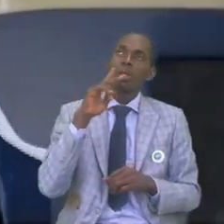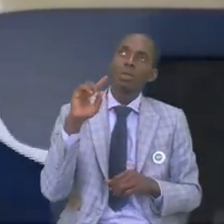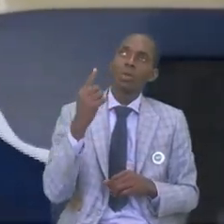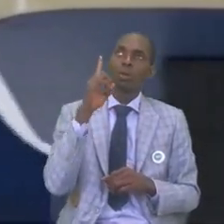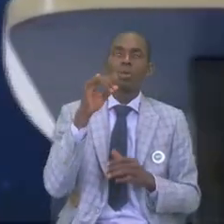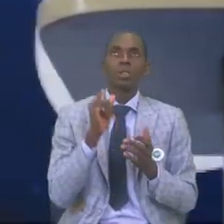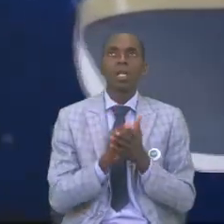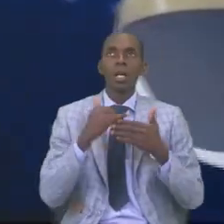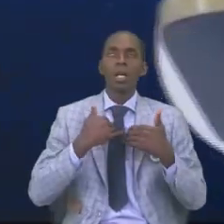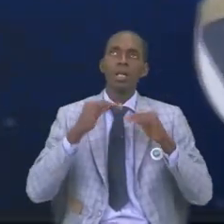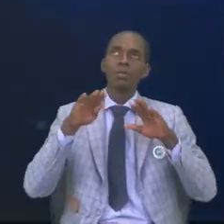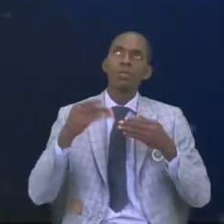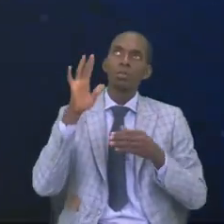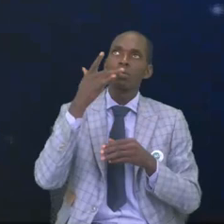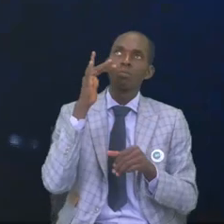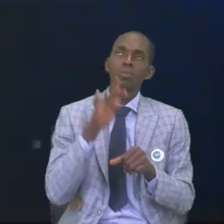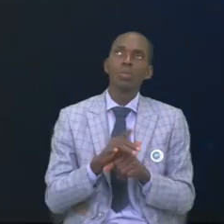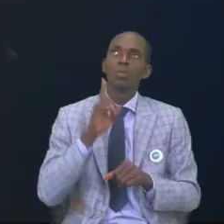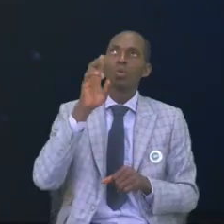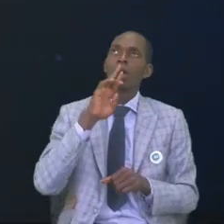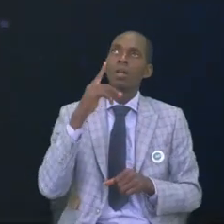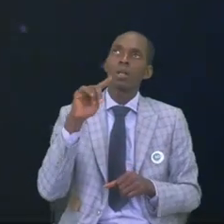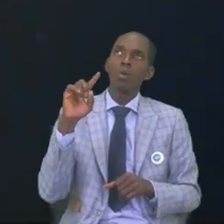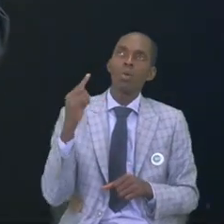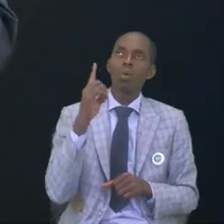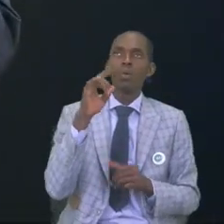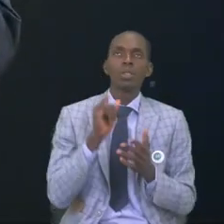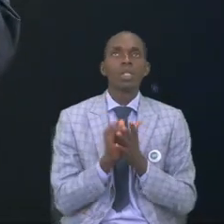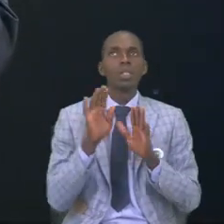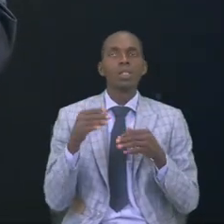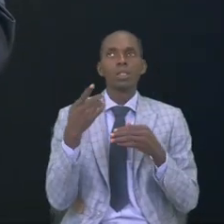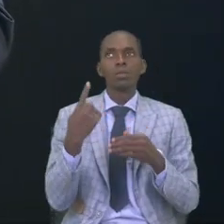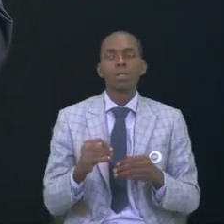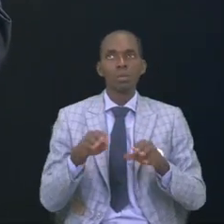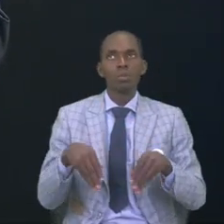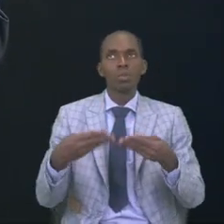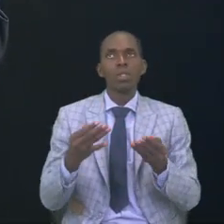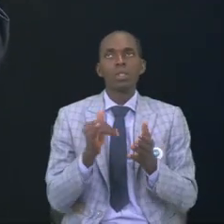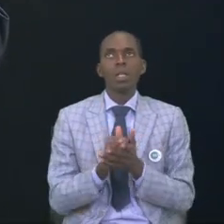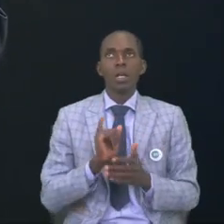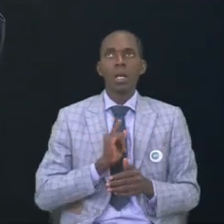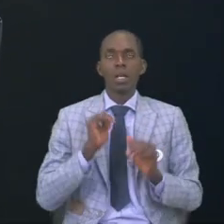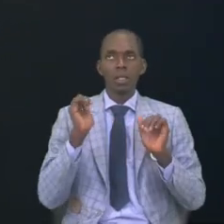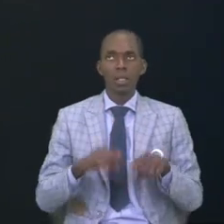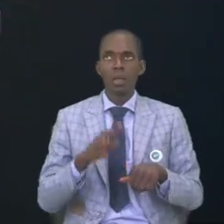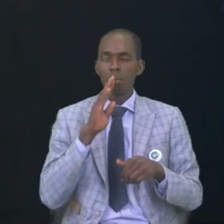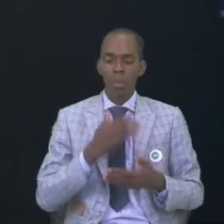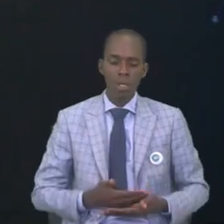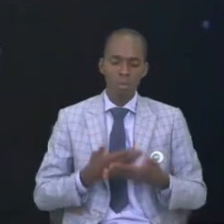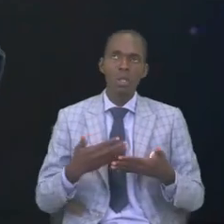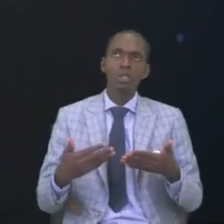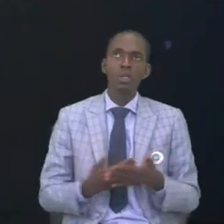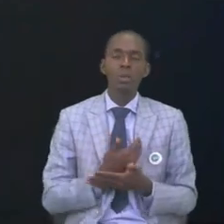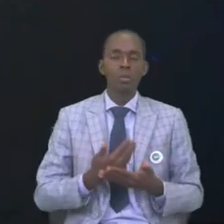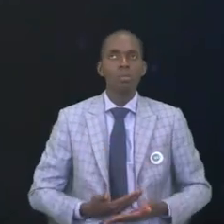the promise. You are the only one that gives the provision that I can be born anew, born again,